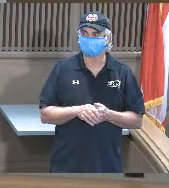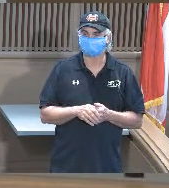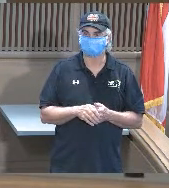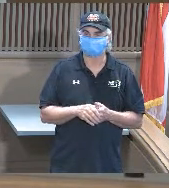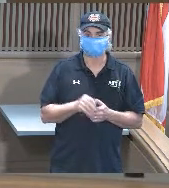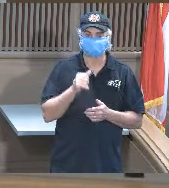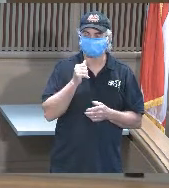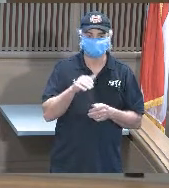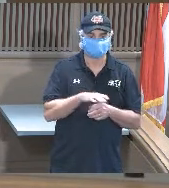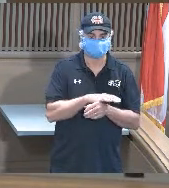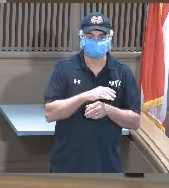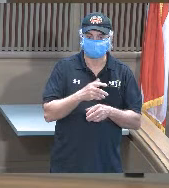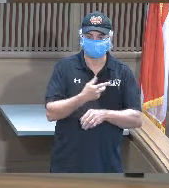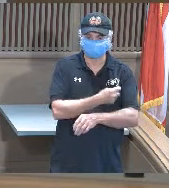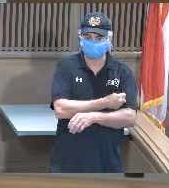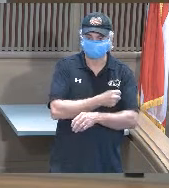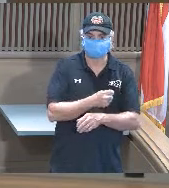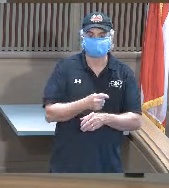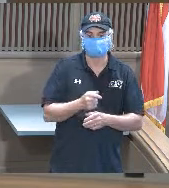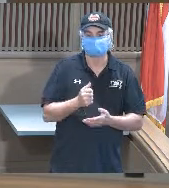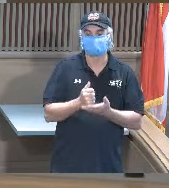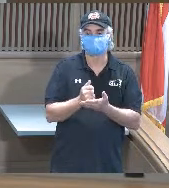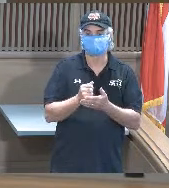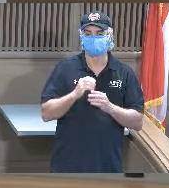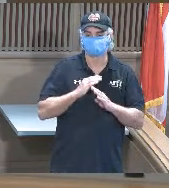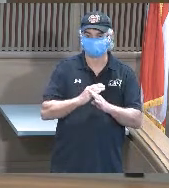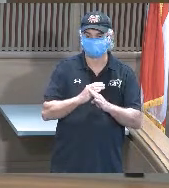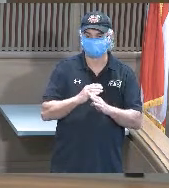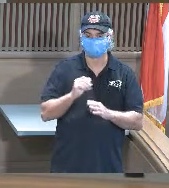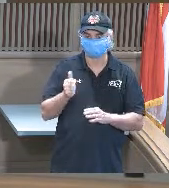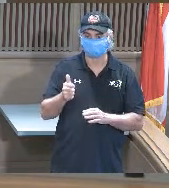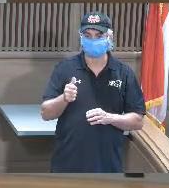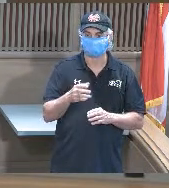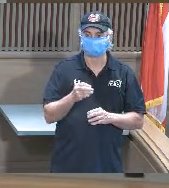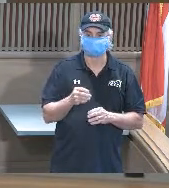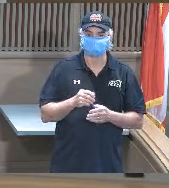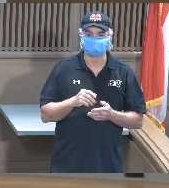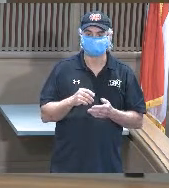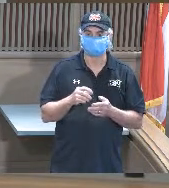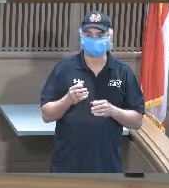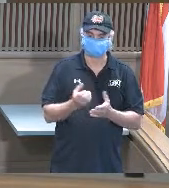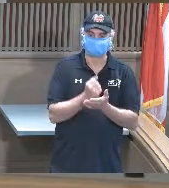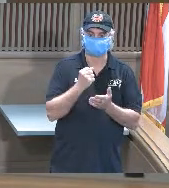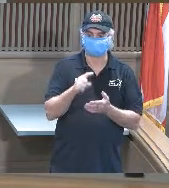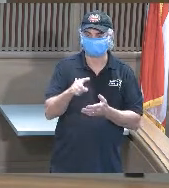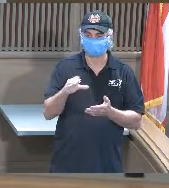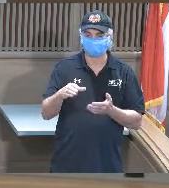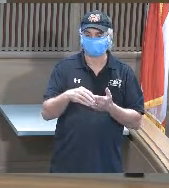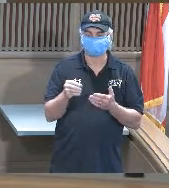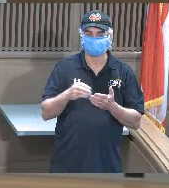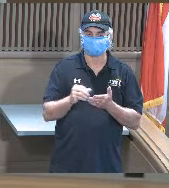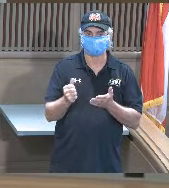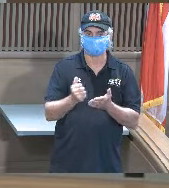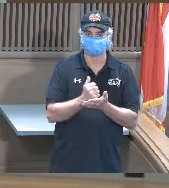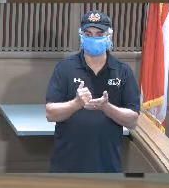opportunity to help protect yourselves and those around you, and also get a $100 gift certificate. Today is also the last day we'll be holding our